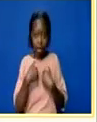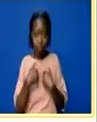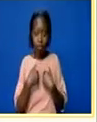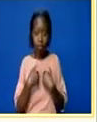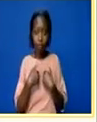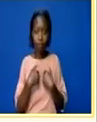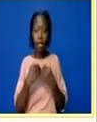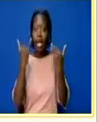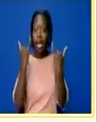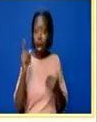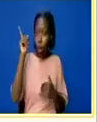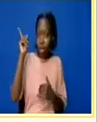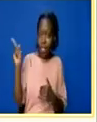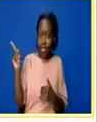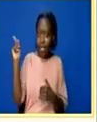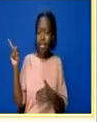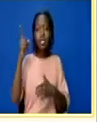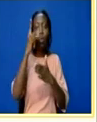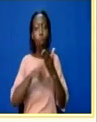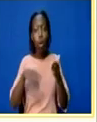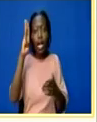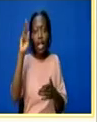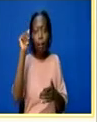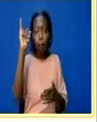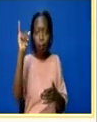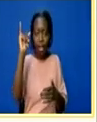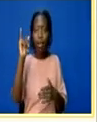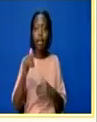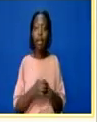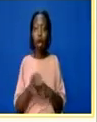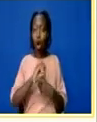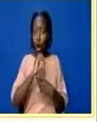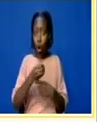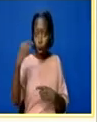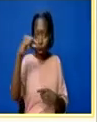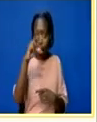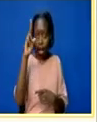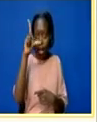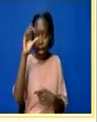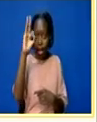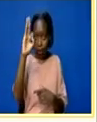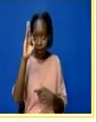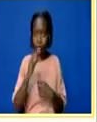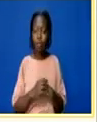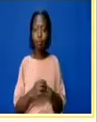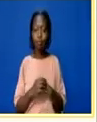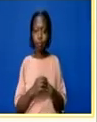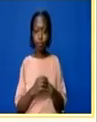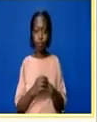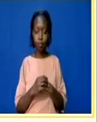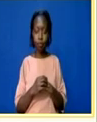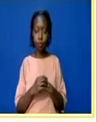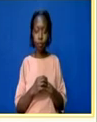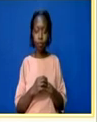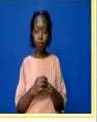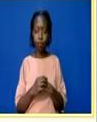Yes. So this is what we call the bay. Okay. Or a gulf. Okay. Another word for bay, we can call it a... gulf. A gulf.